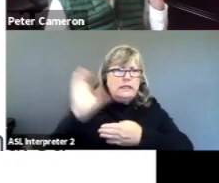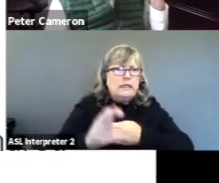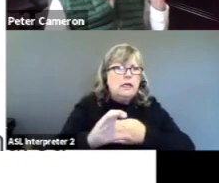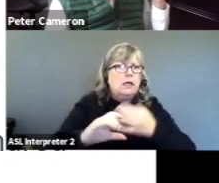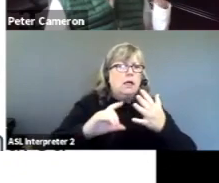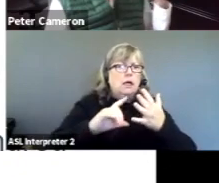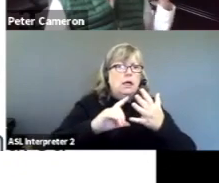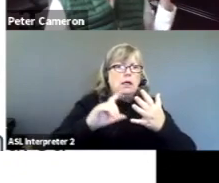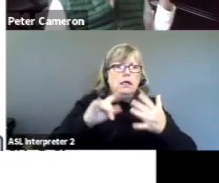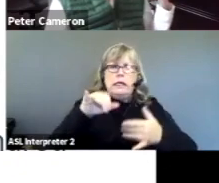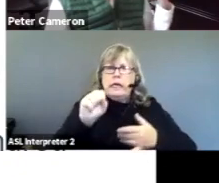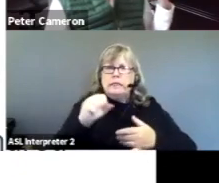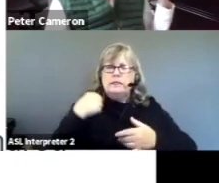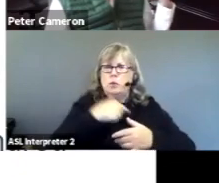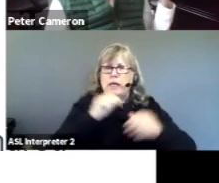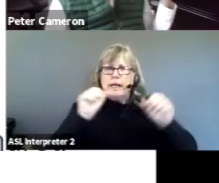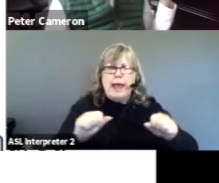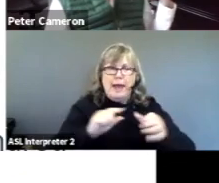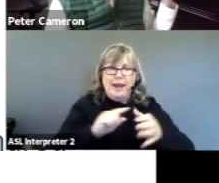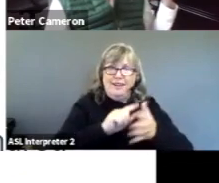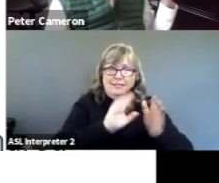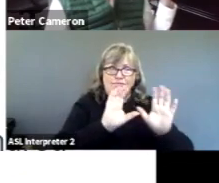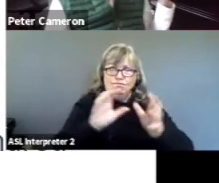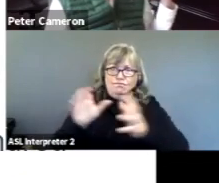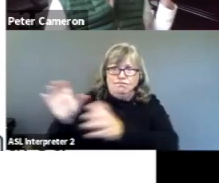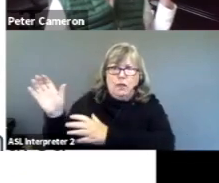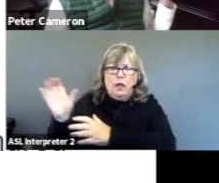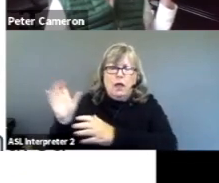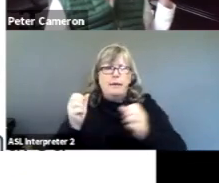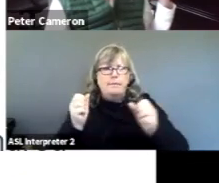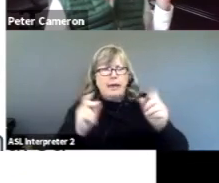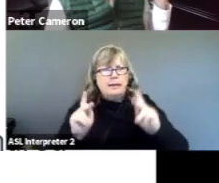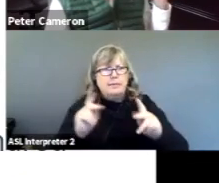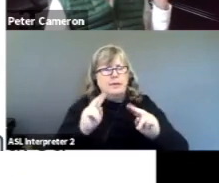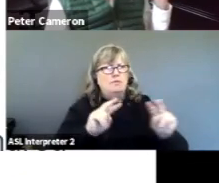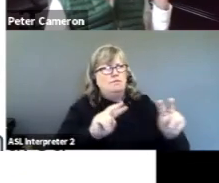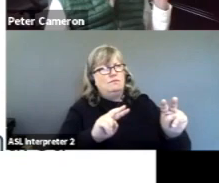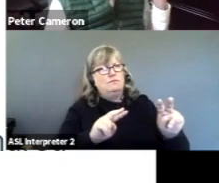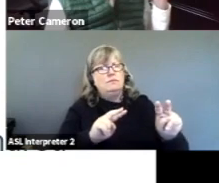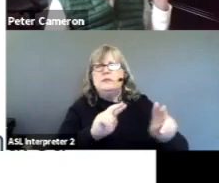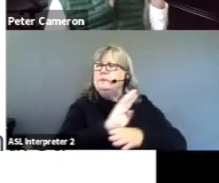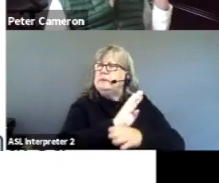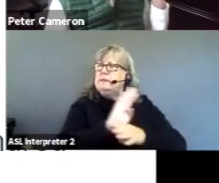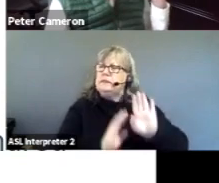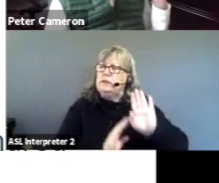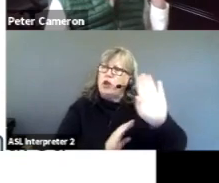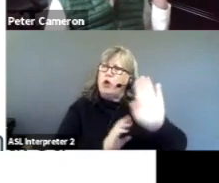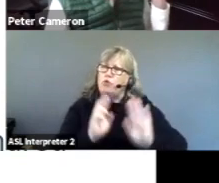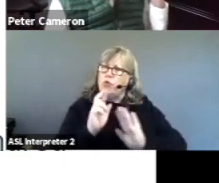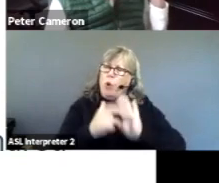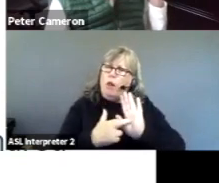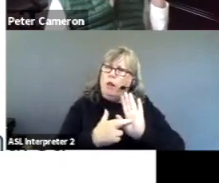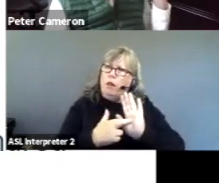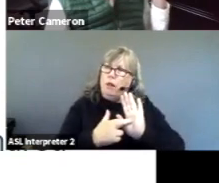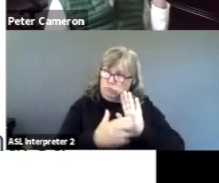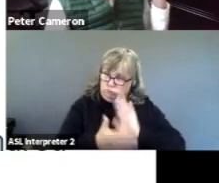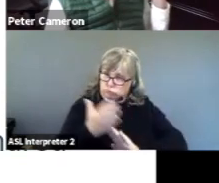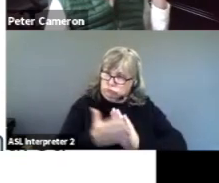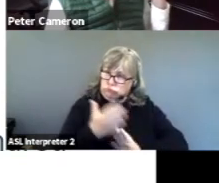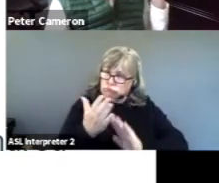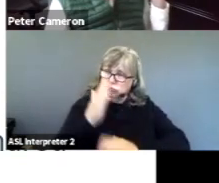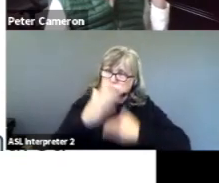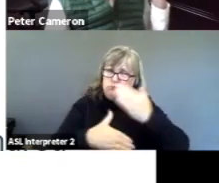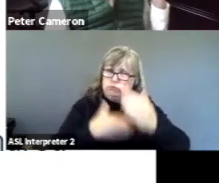people, unfortunately, again, are questioning the role of corporations. That are they doing the right thing for the